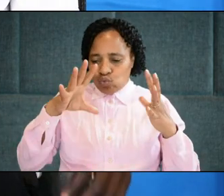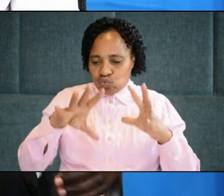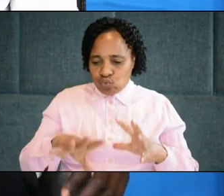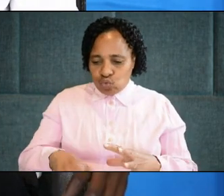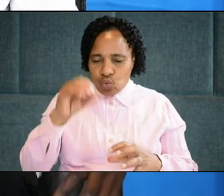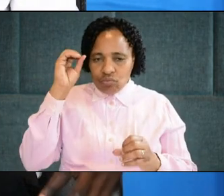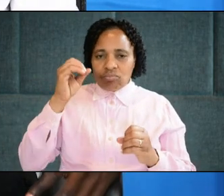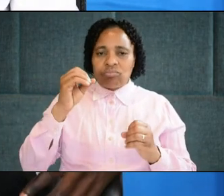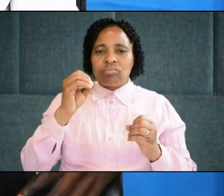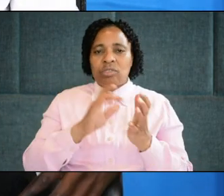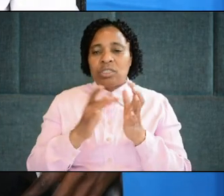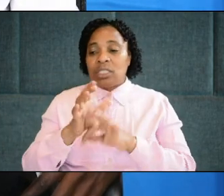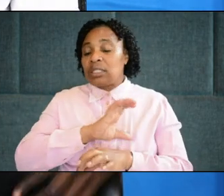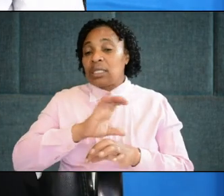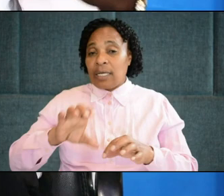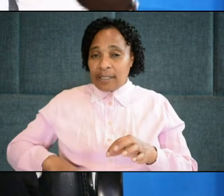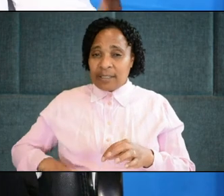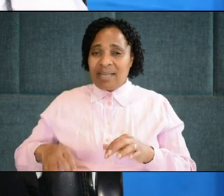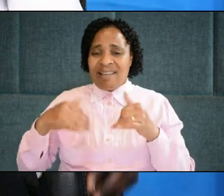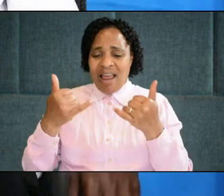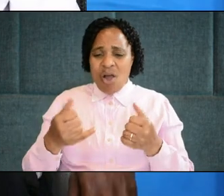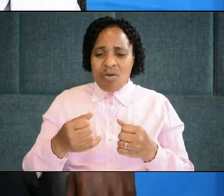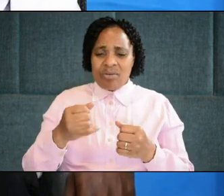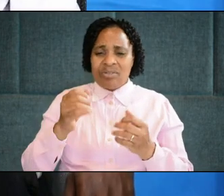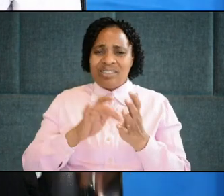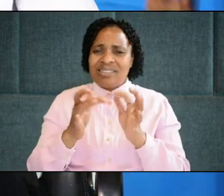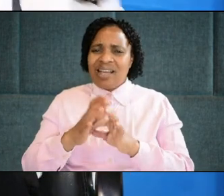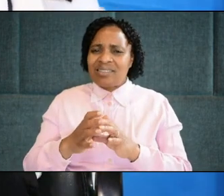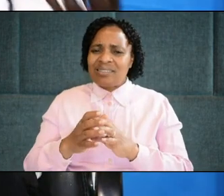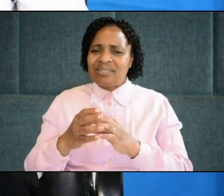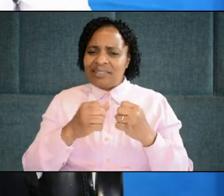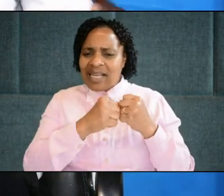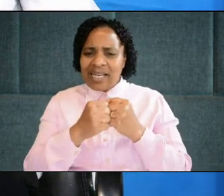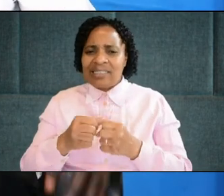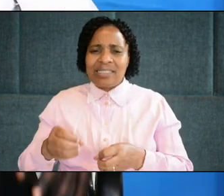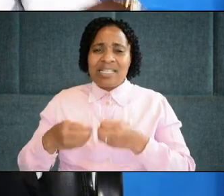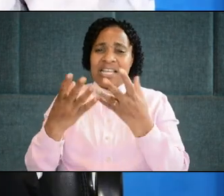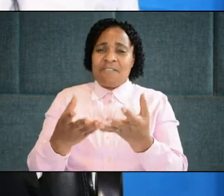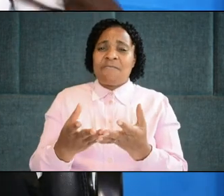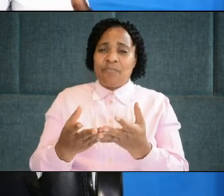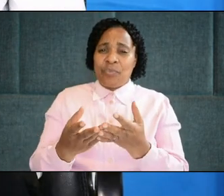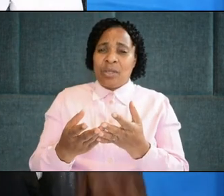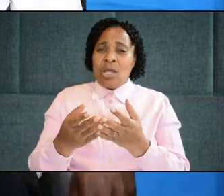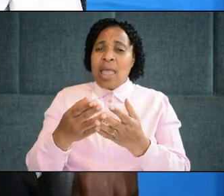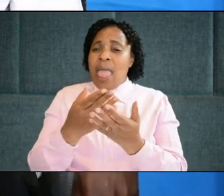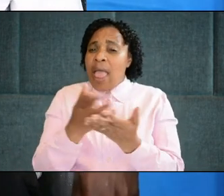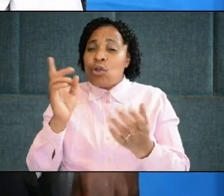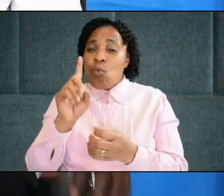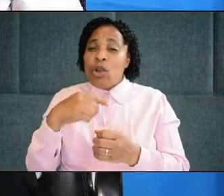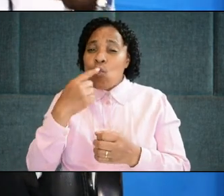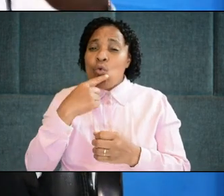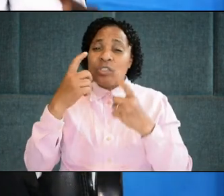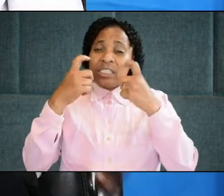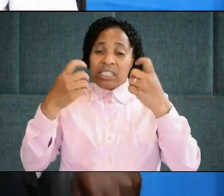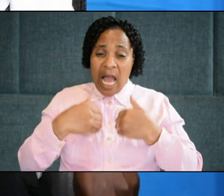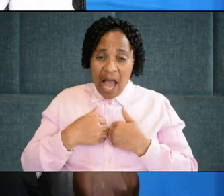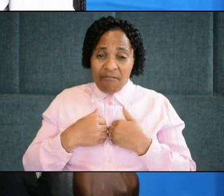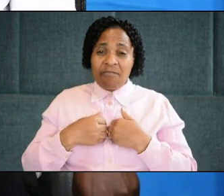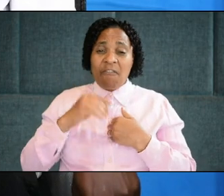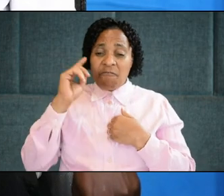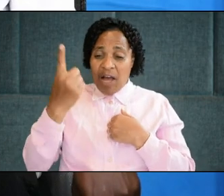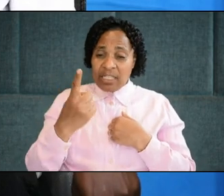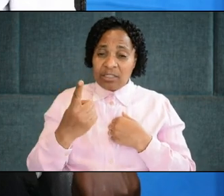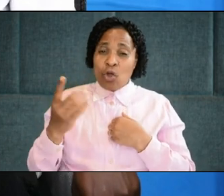course, Christ challenged them, saying that, you know, whoever is without sin, let him be the one to pick the to throw the first